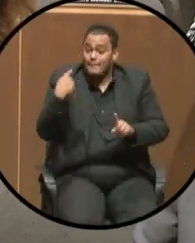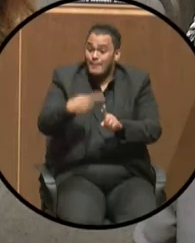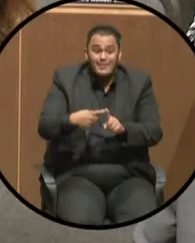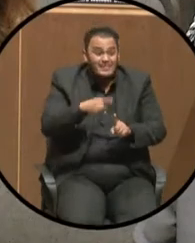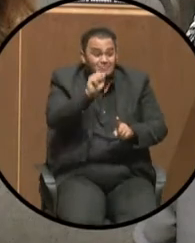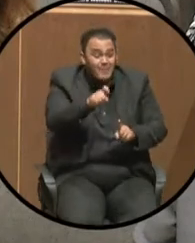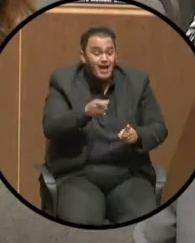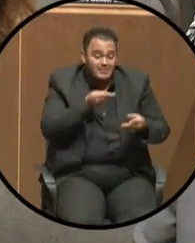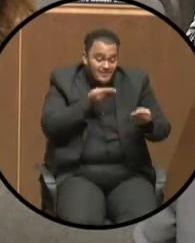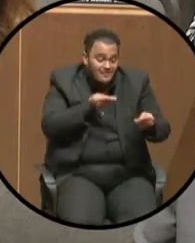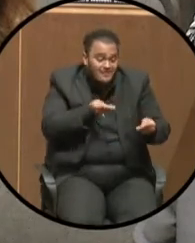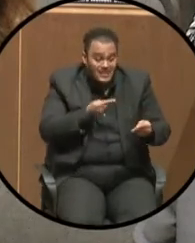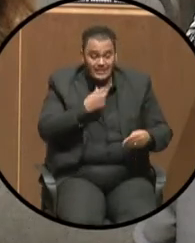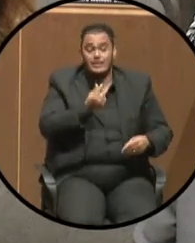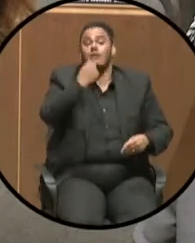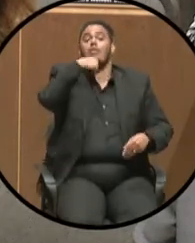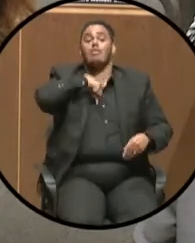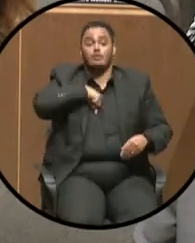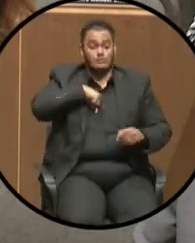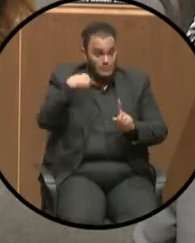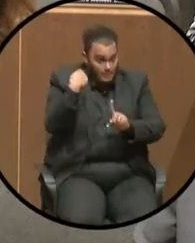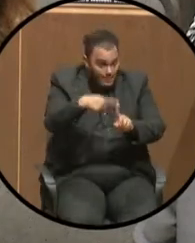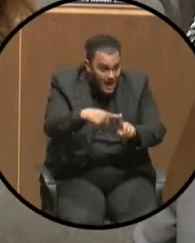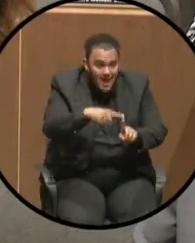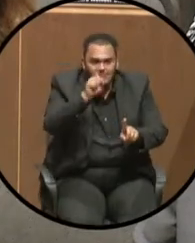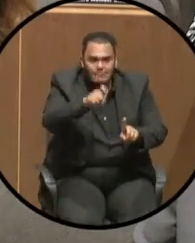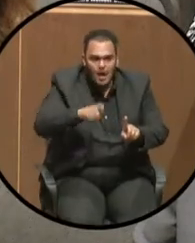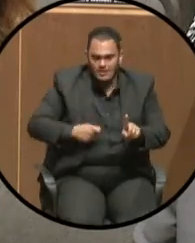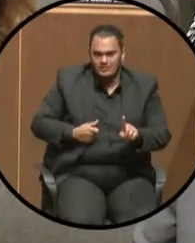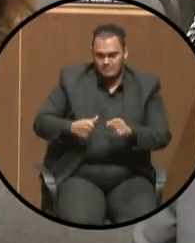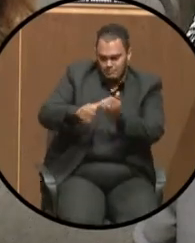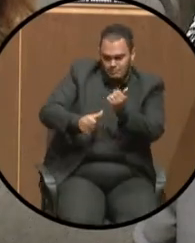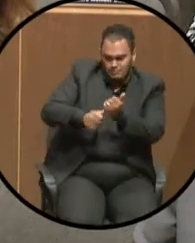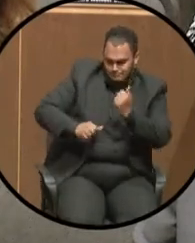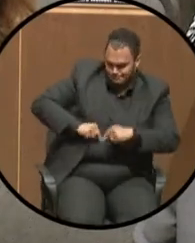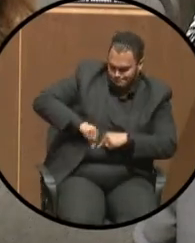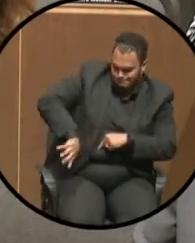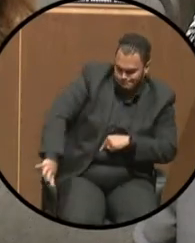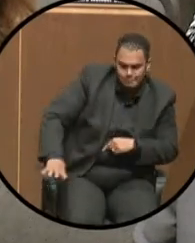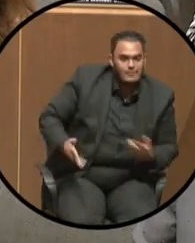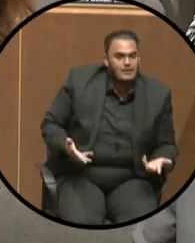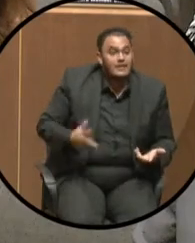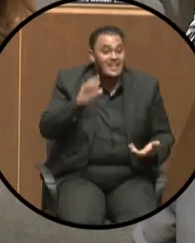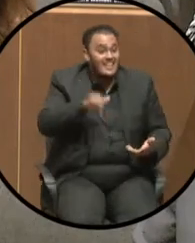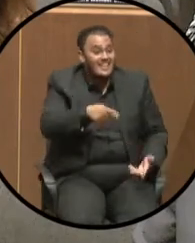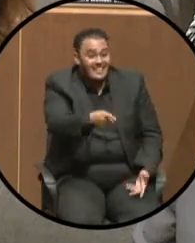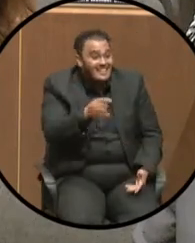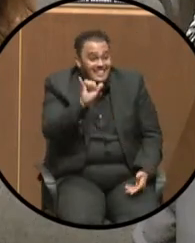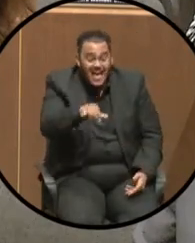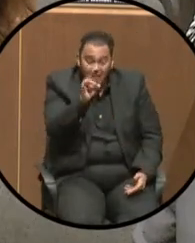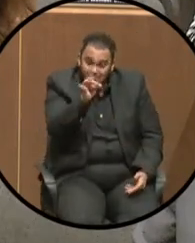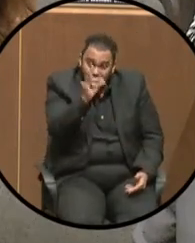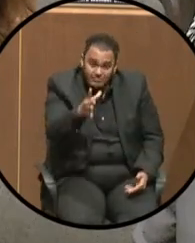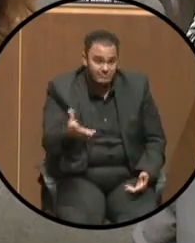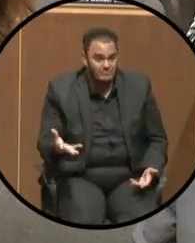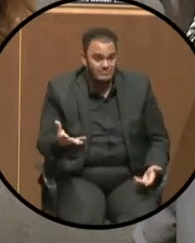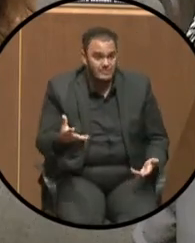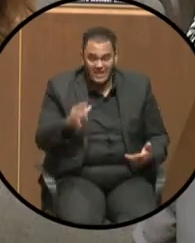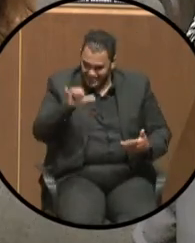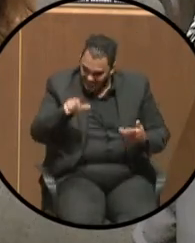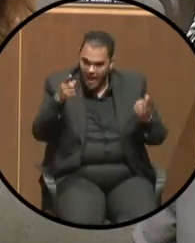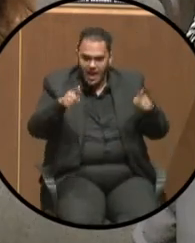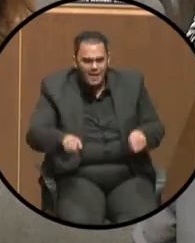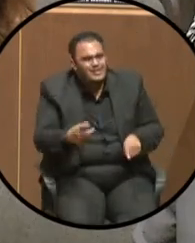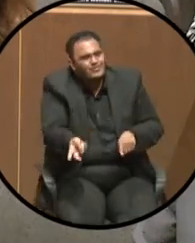article in Newsweek said a 13-year-old died in their sleep after receiving the Pfizer vaccine, but again, this was a total coincidence. I did my